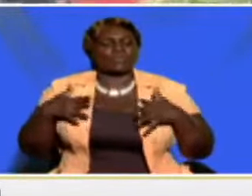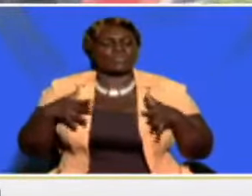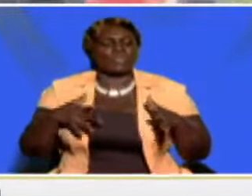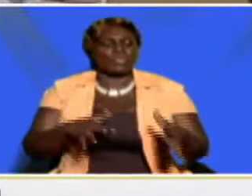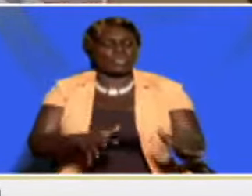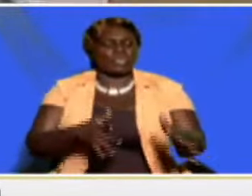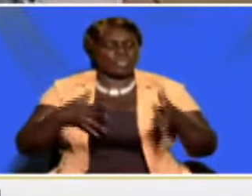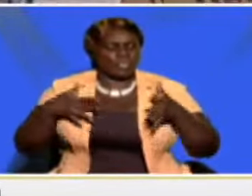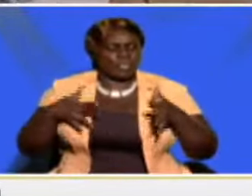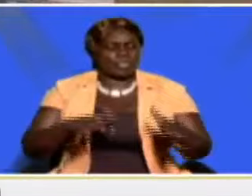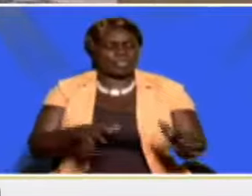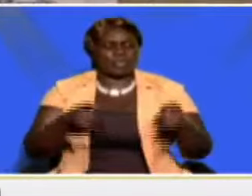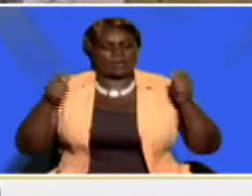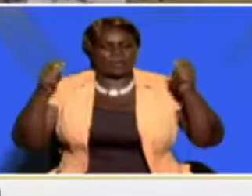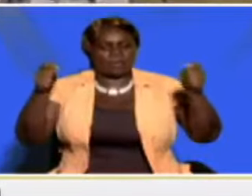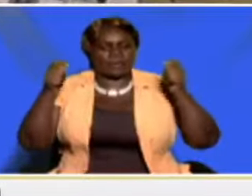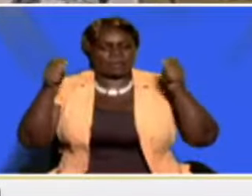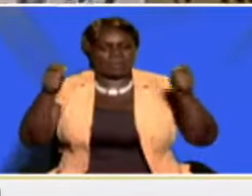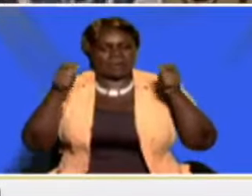of demos.